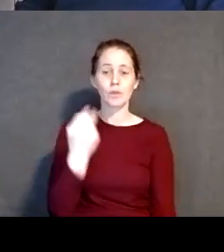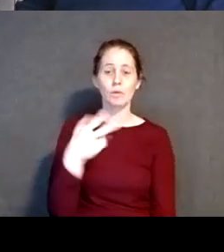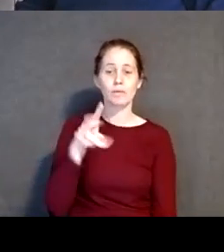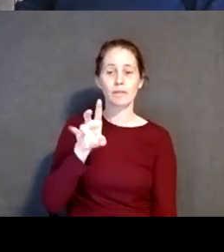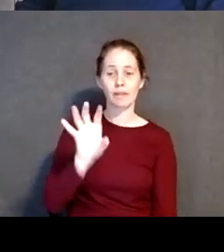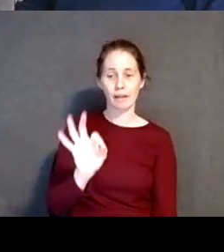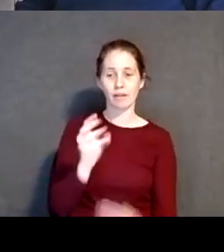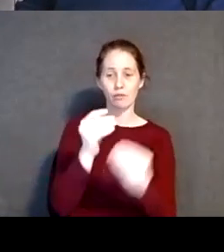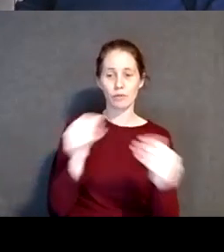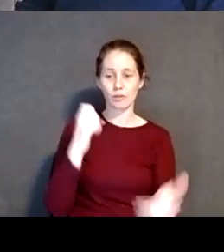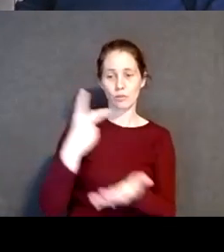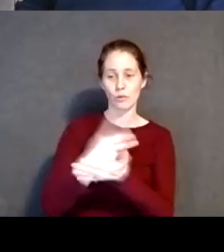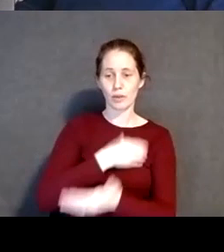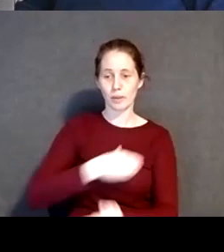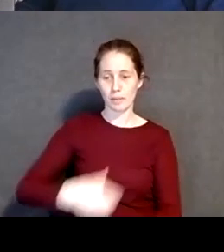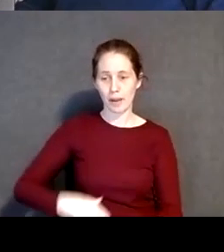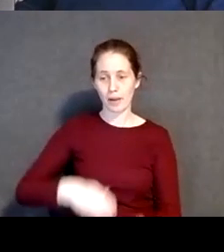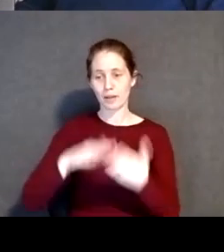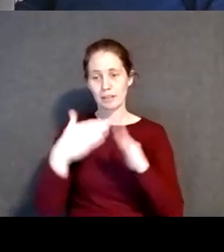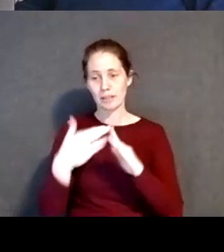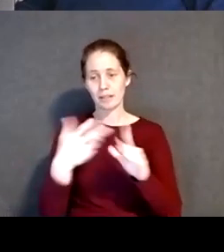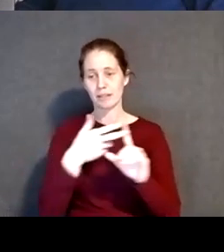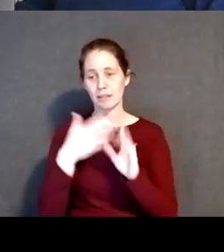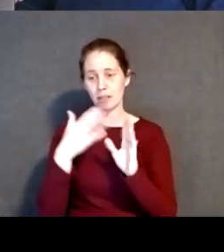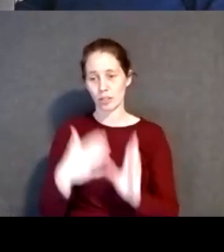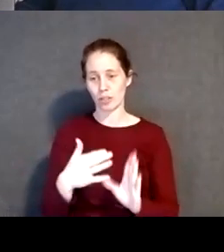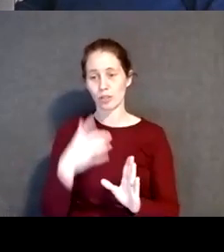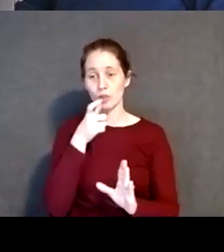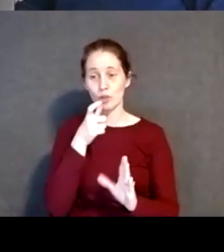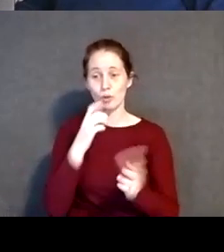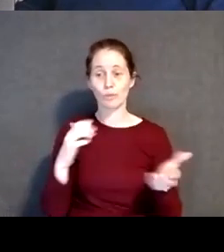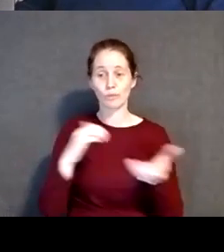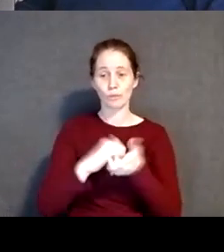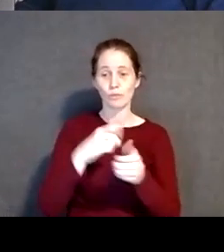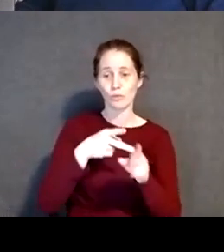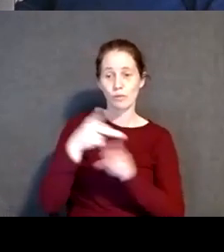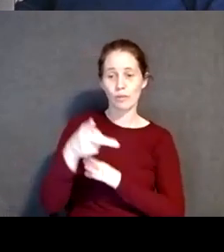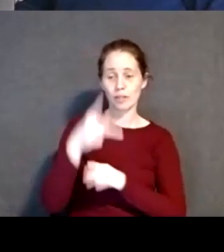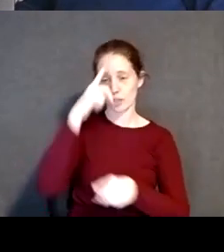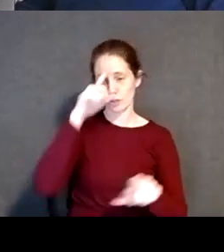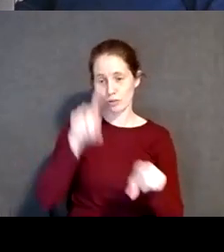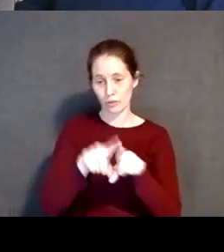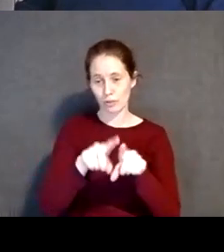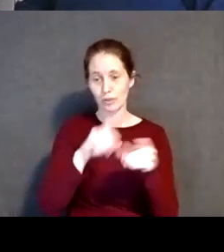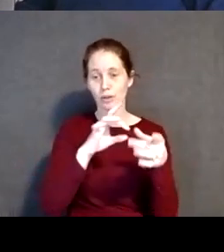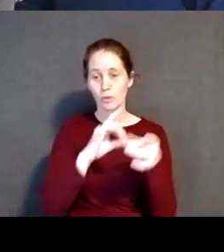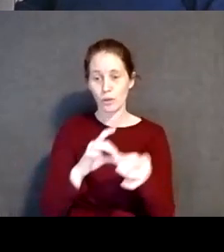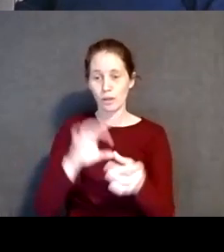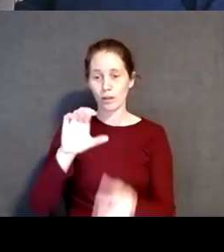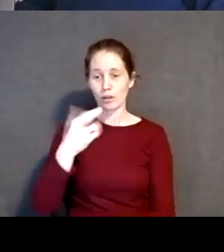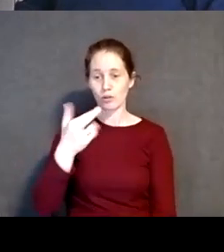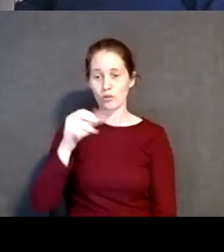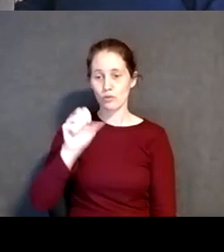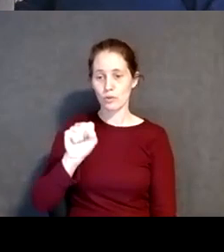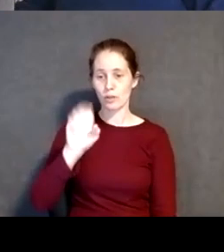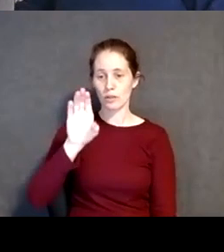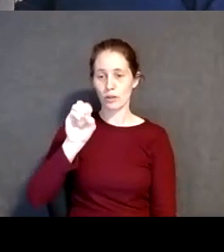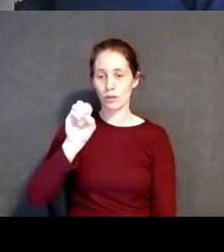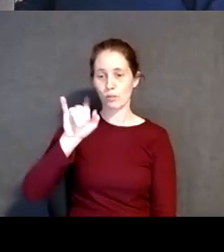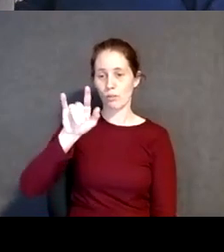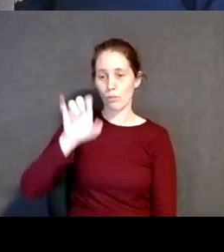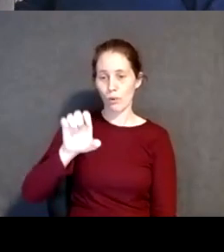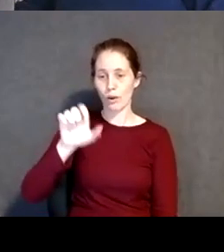resolution authorizing the mayor and the city solicitor to enter into a professional services agreement with Chris Boyle